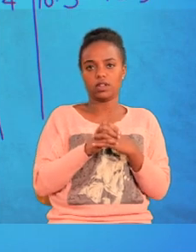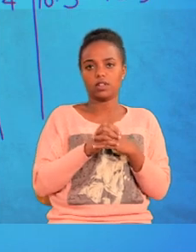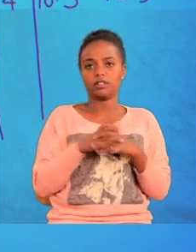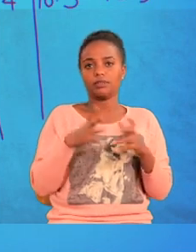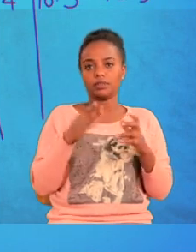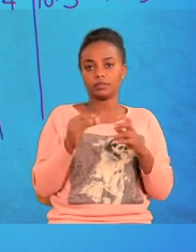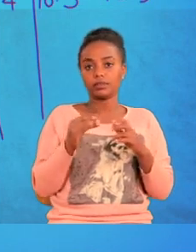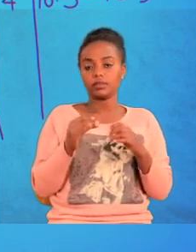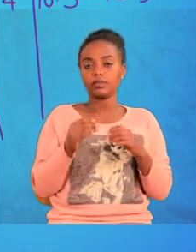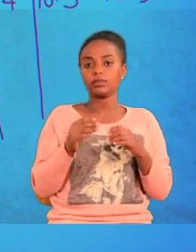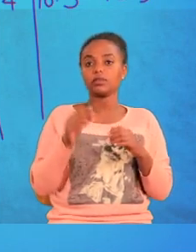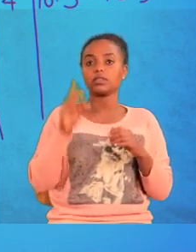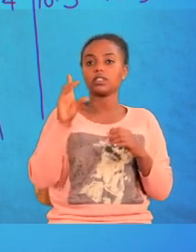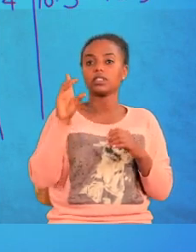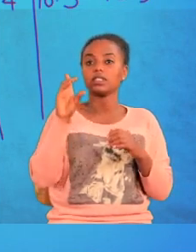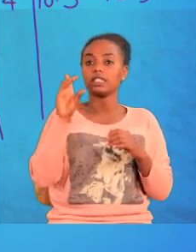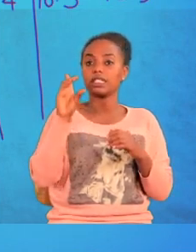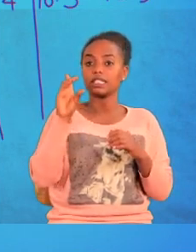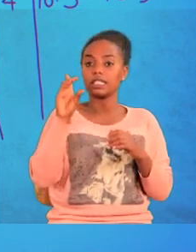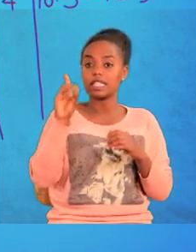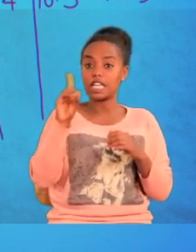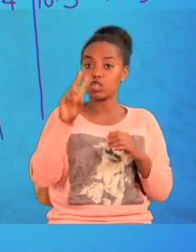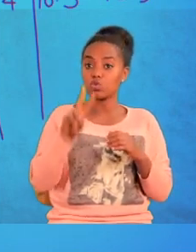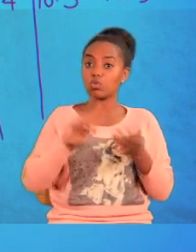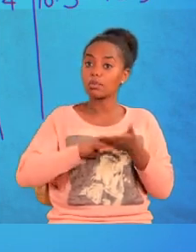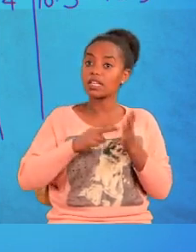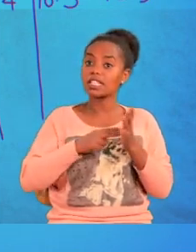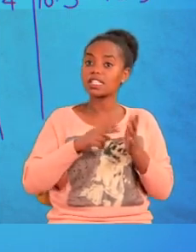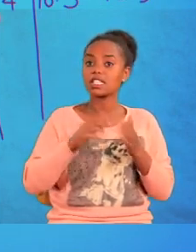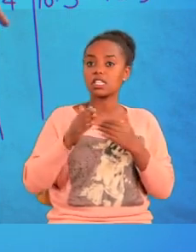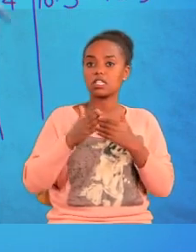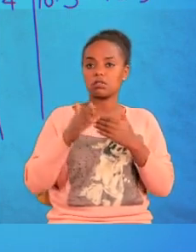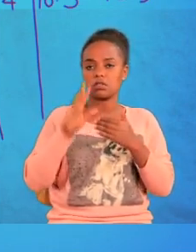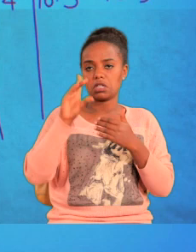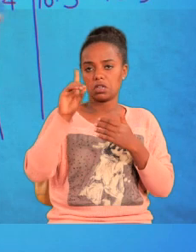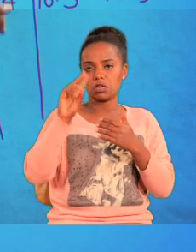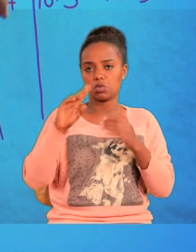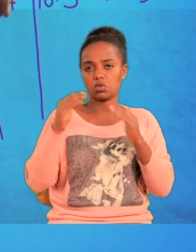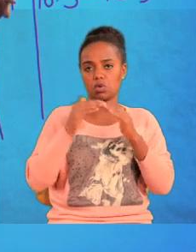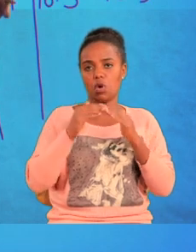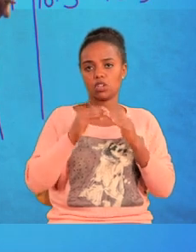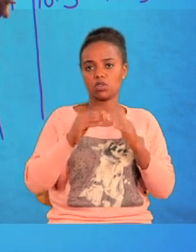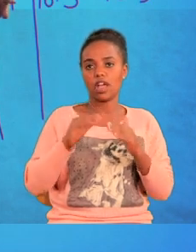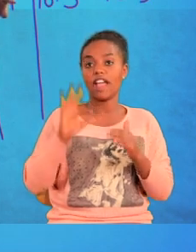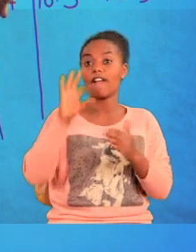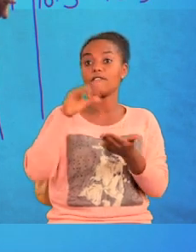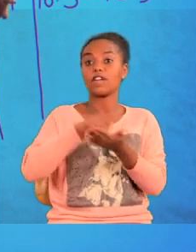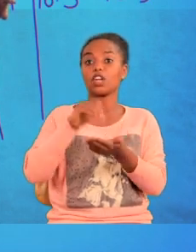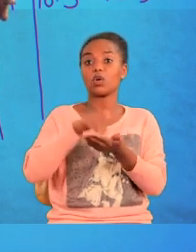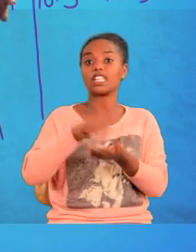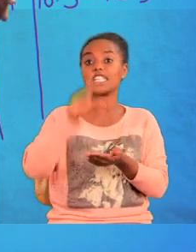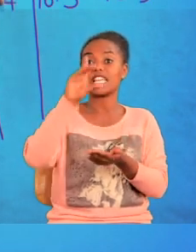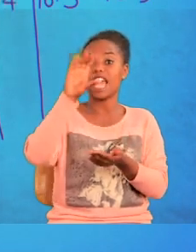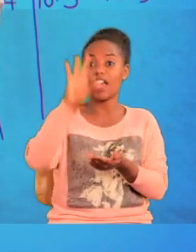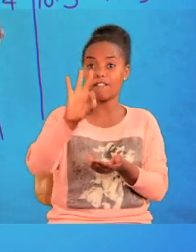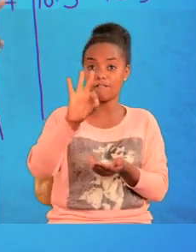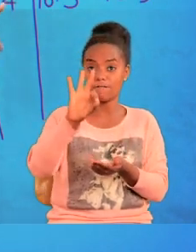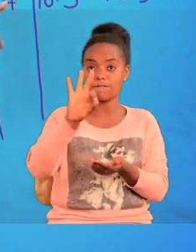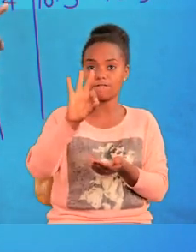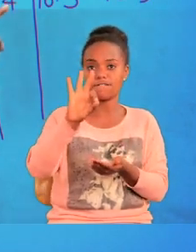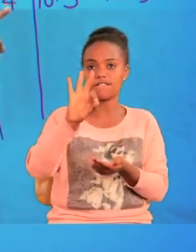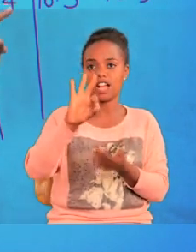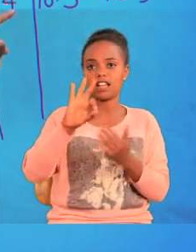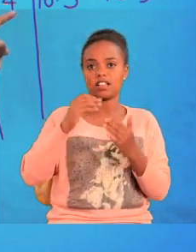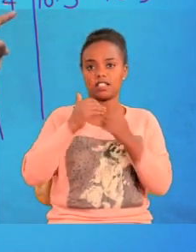And to find D2, D2 is simply the difference between the frequency of the modal class and